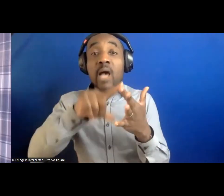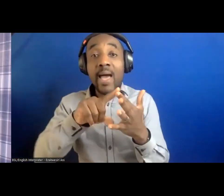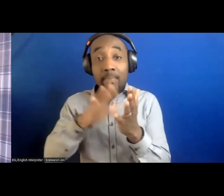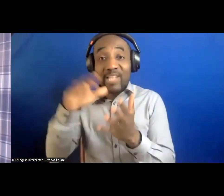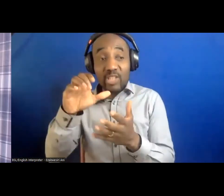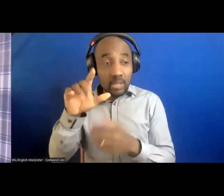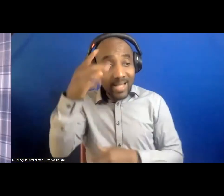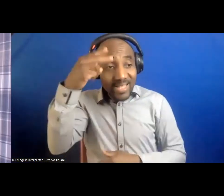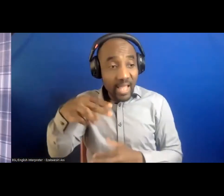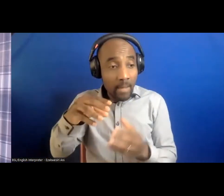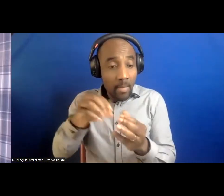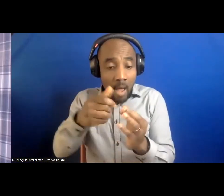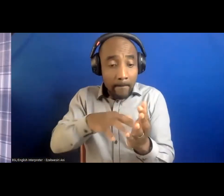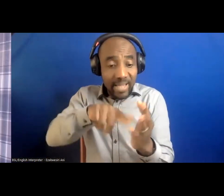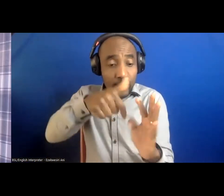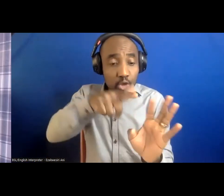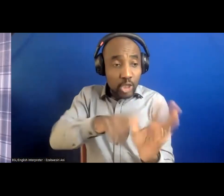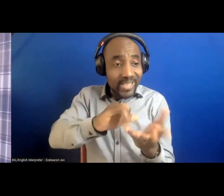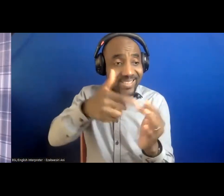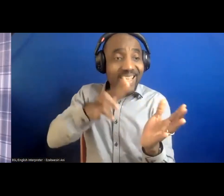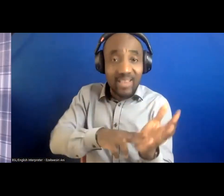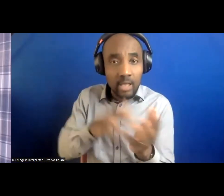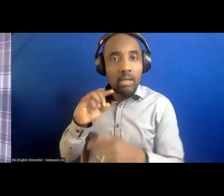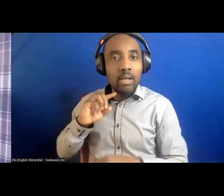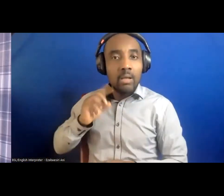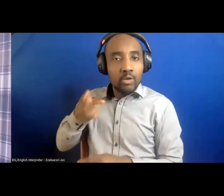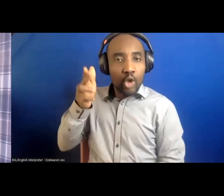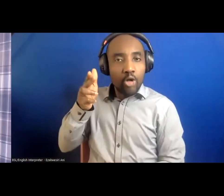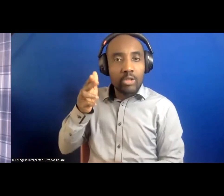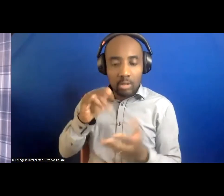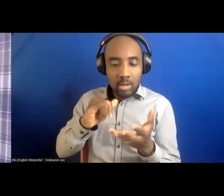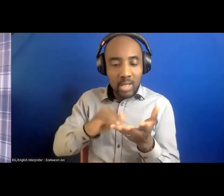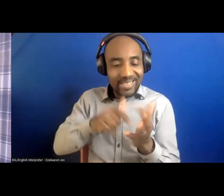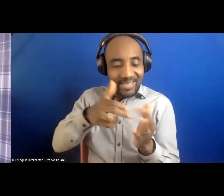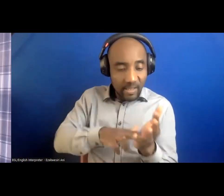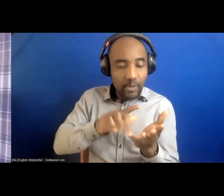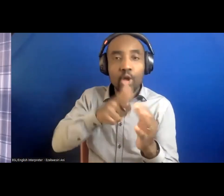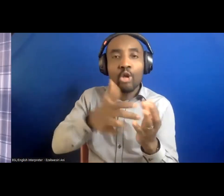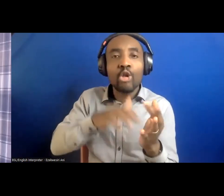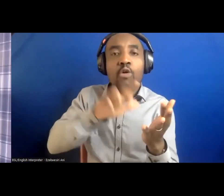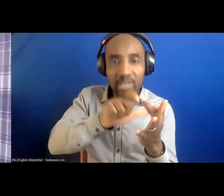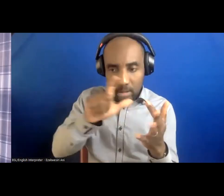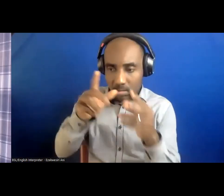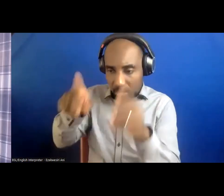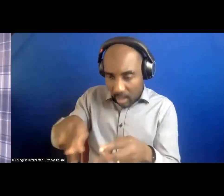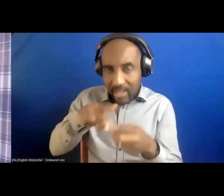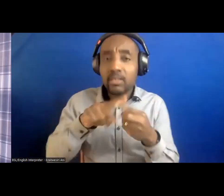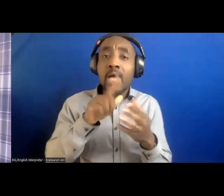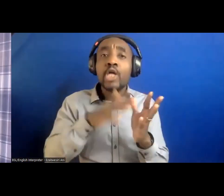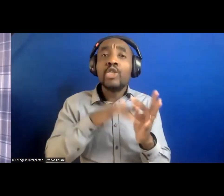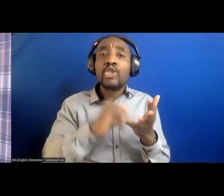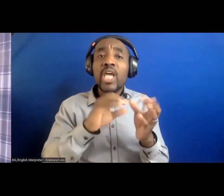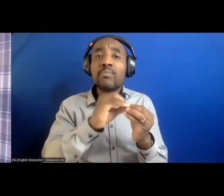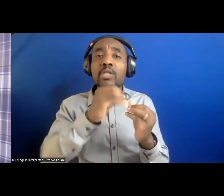Stanley. There was also the murder of Stephen Lawrence and the loss of life of James Bulger. They happened within months of that year